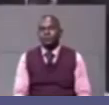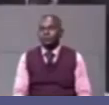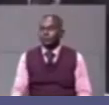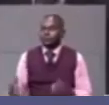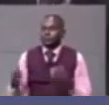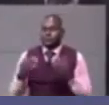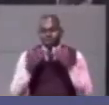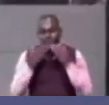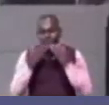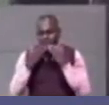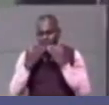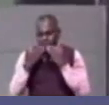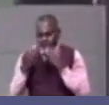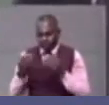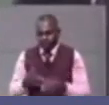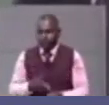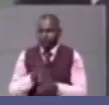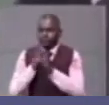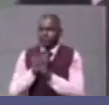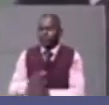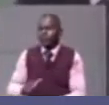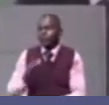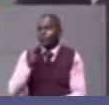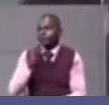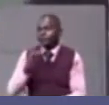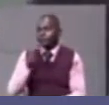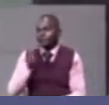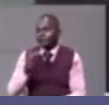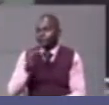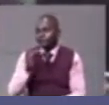Thank you so much, Right Honourable Speaker.